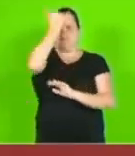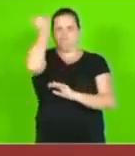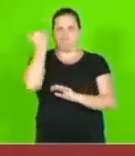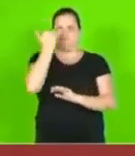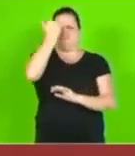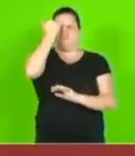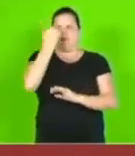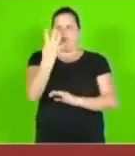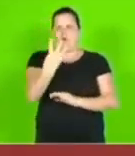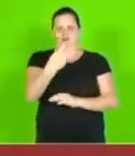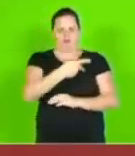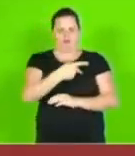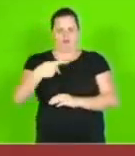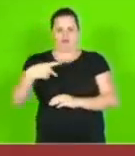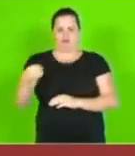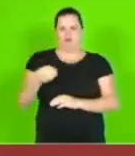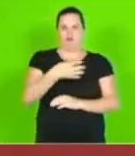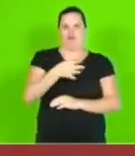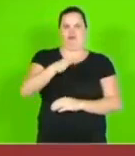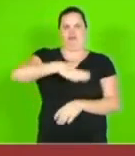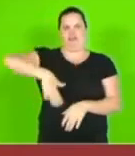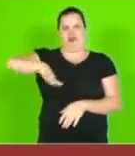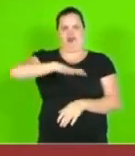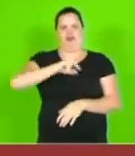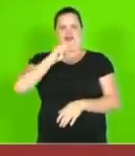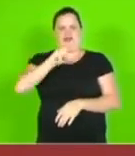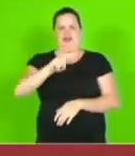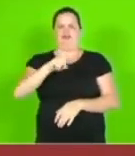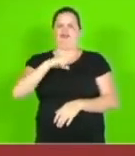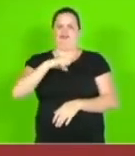the Lord approved there